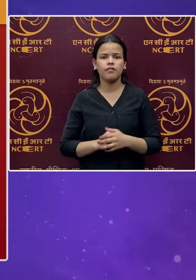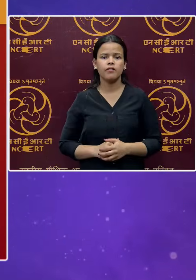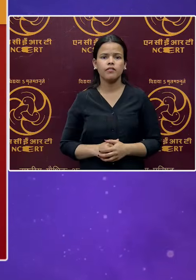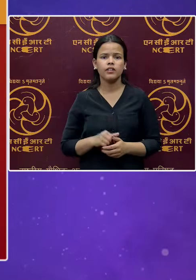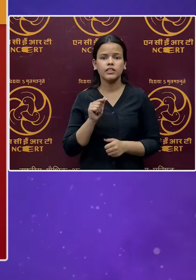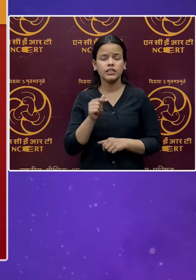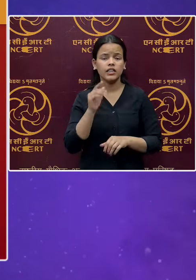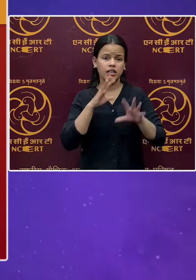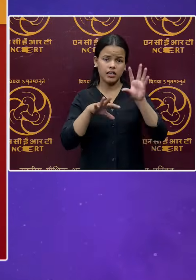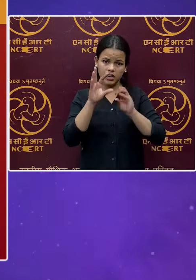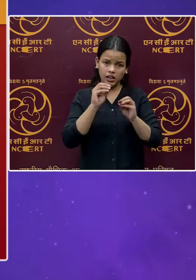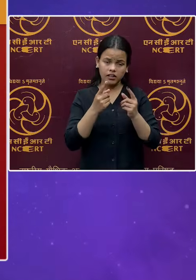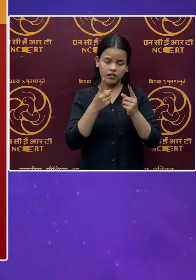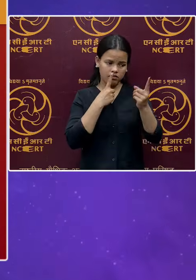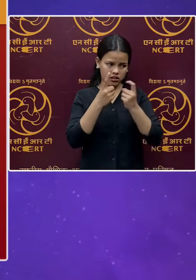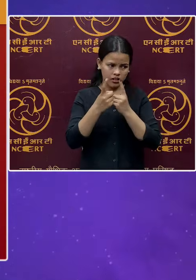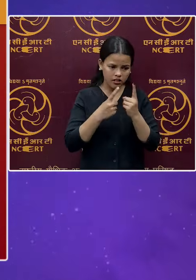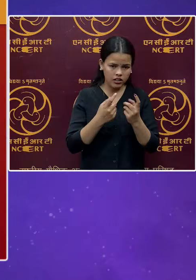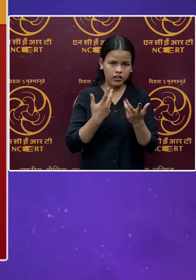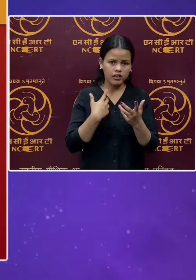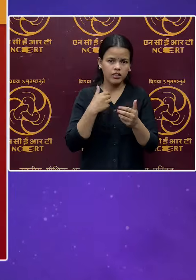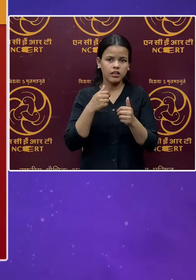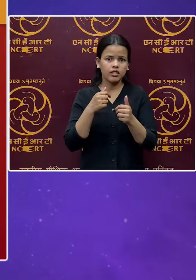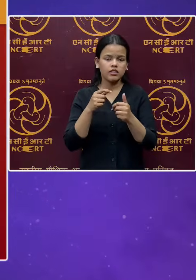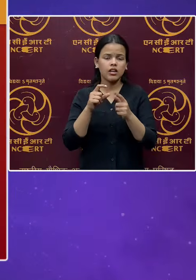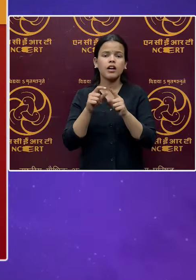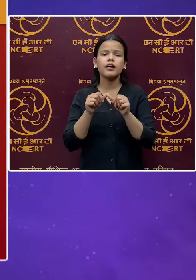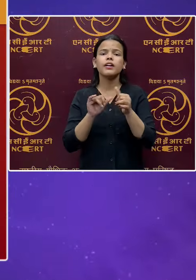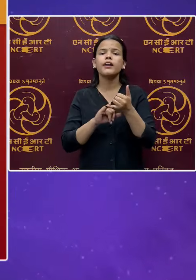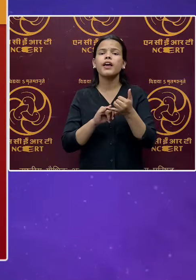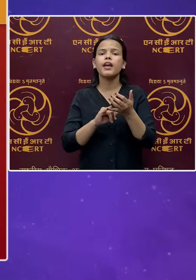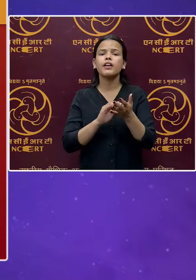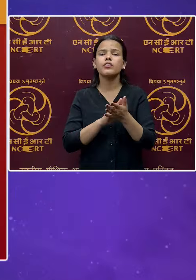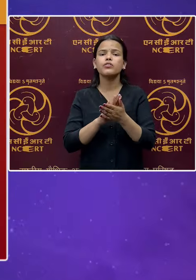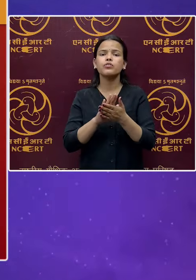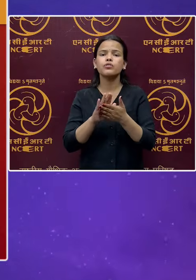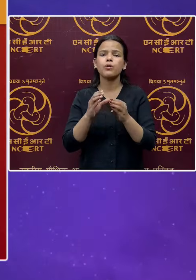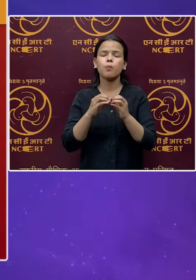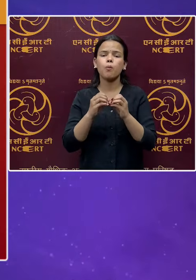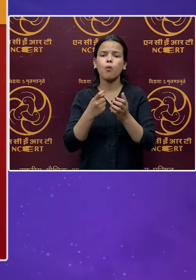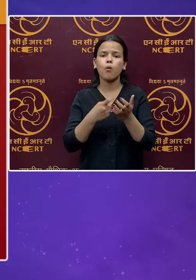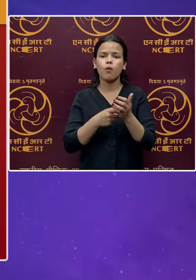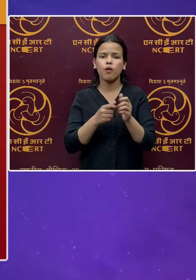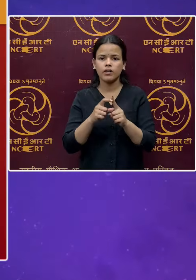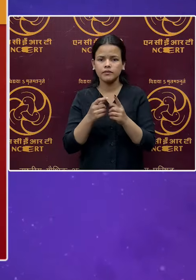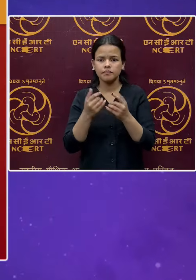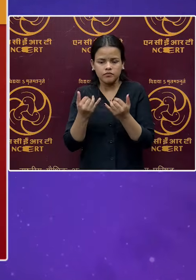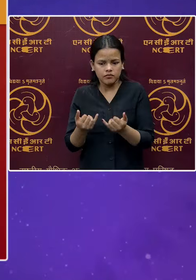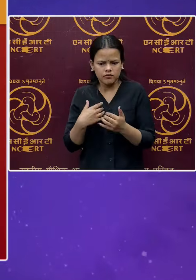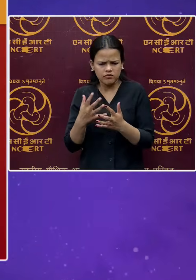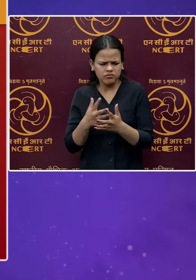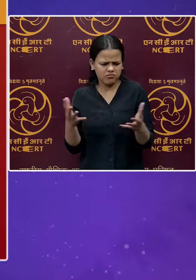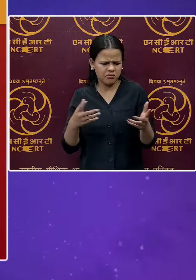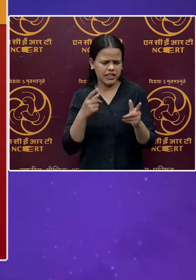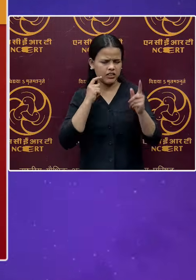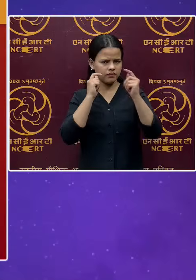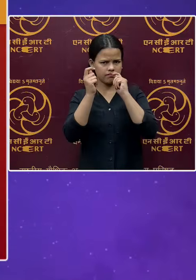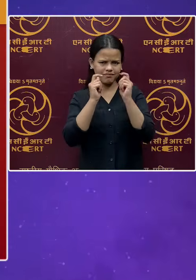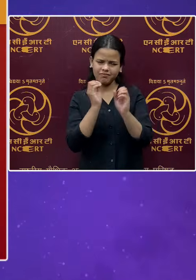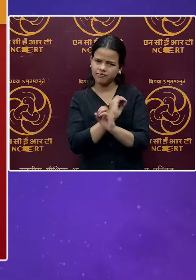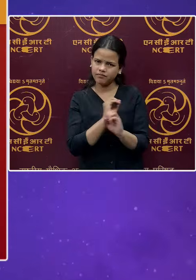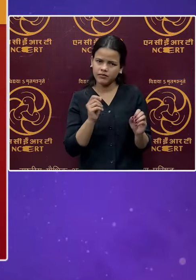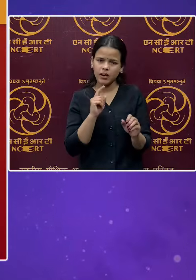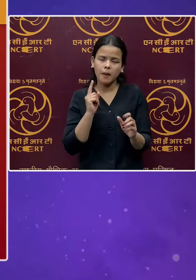Then learning analytics and dashboard, that is right now it is not in a major role, but